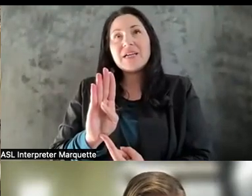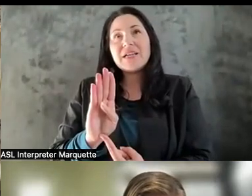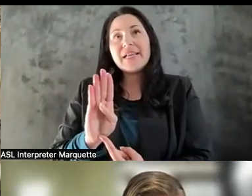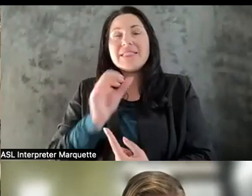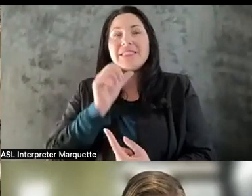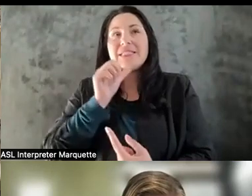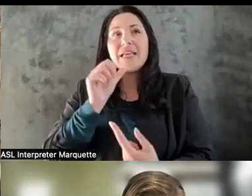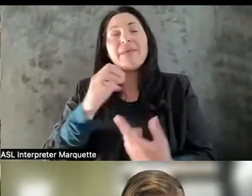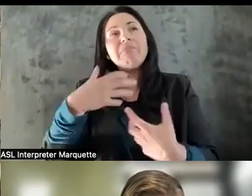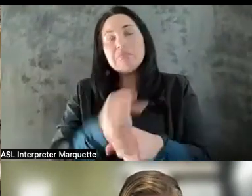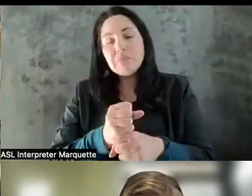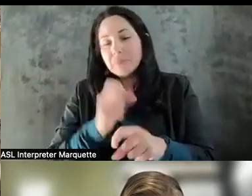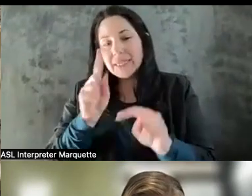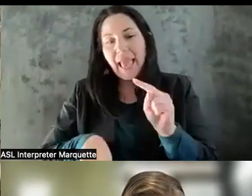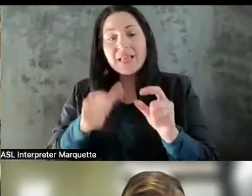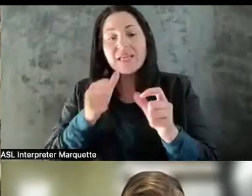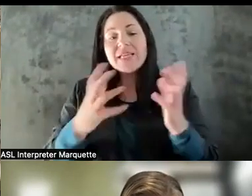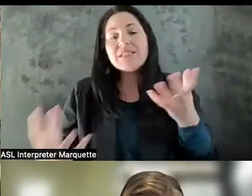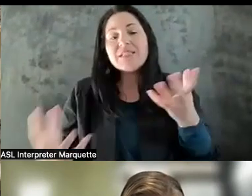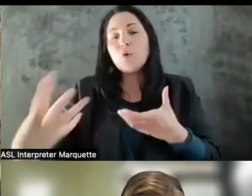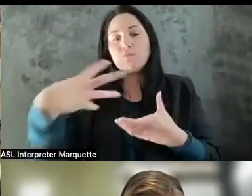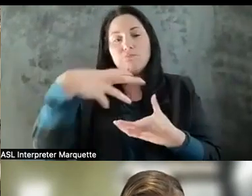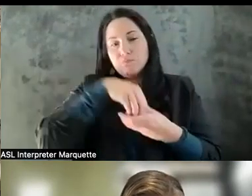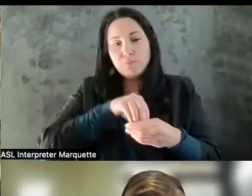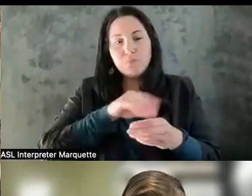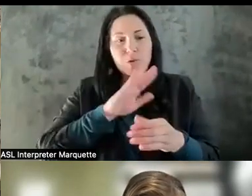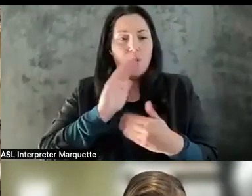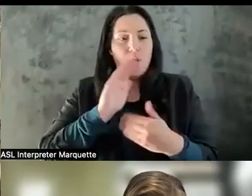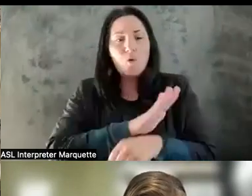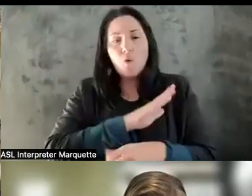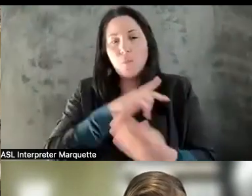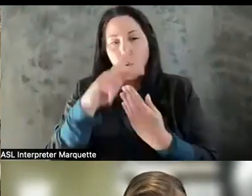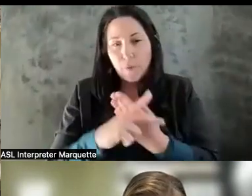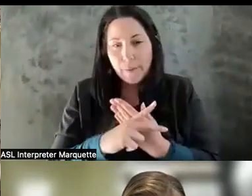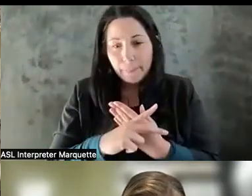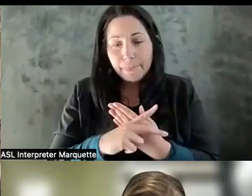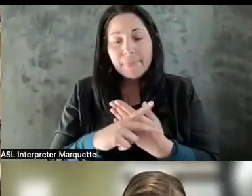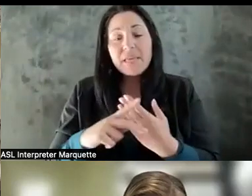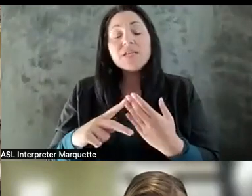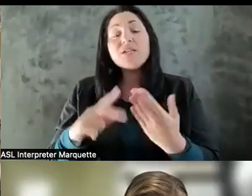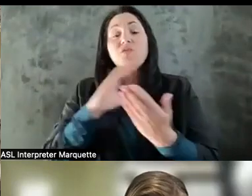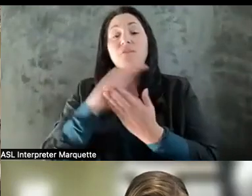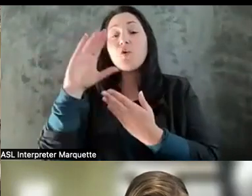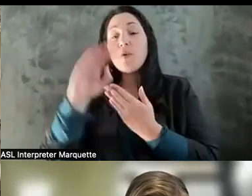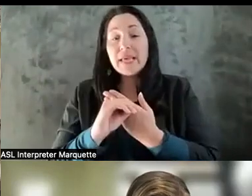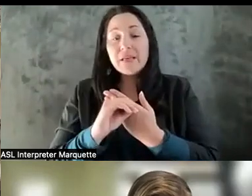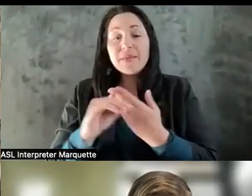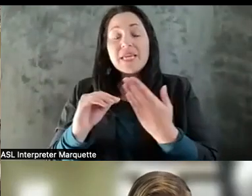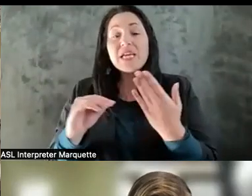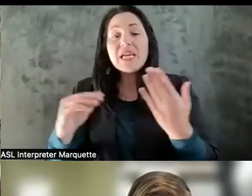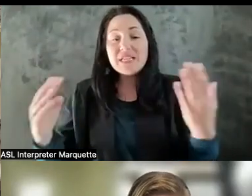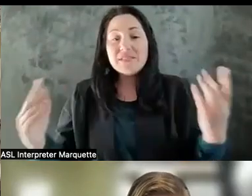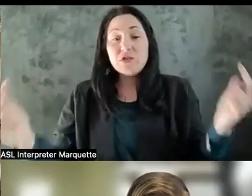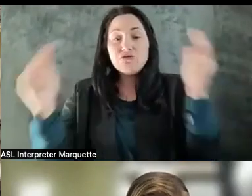actually inclusive of every part of our program. And so curricularly, it's a